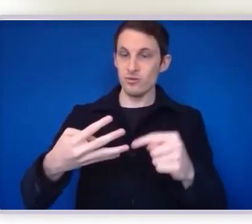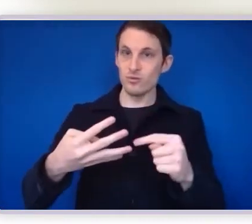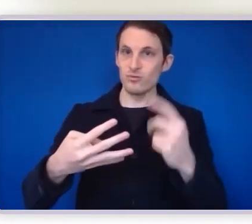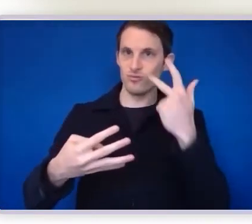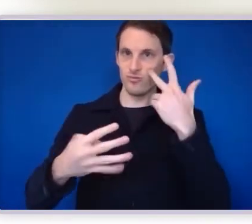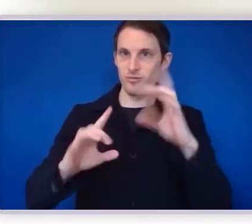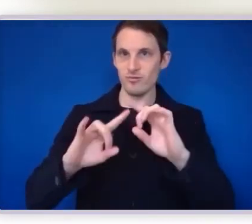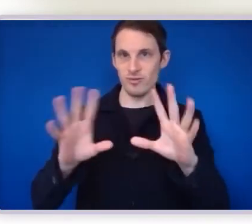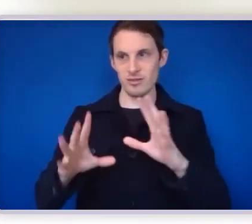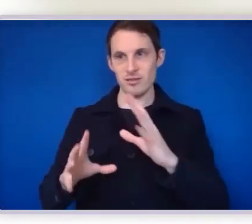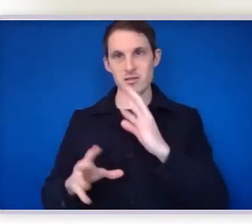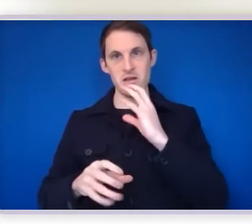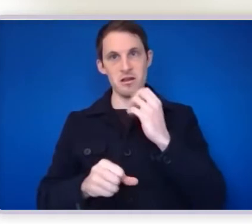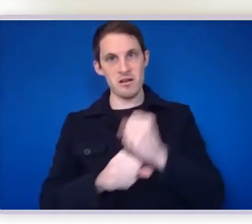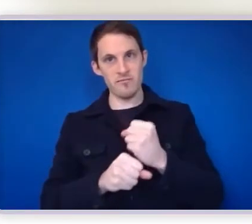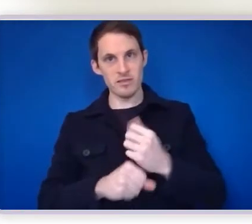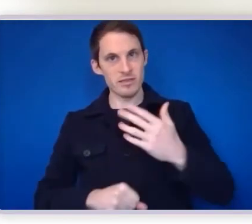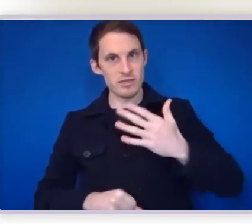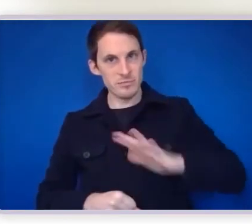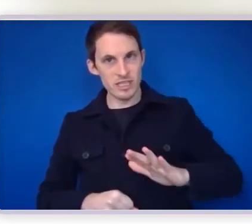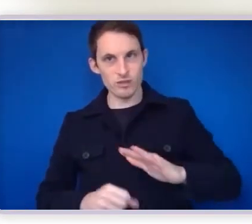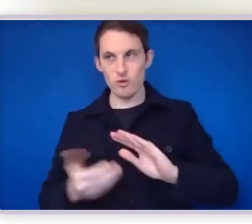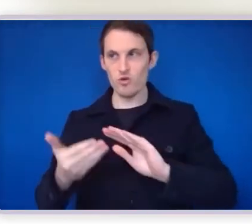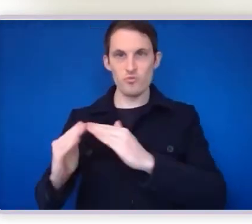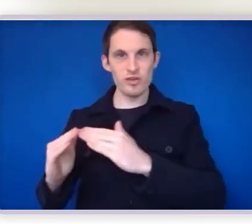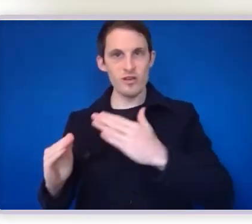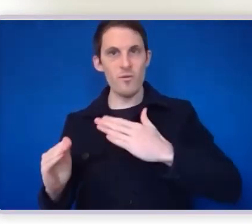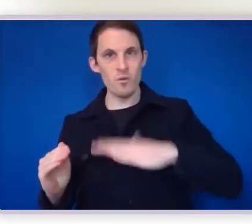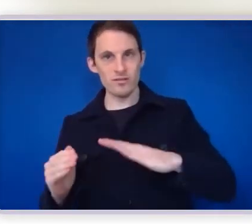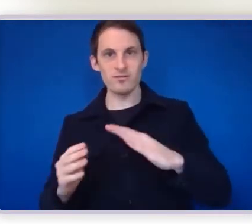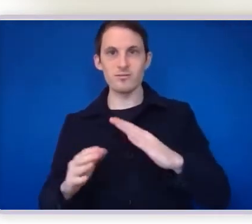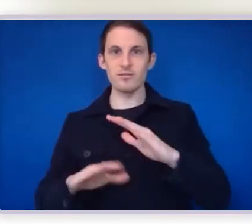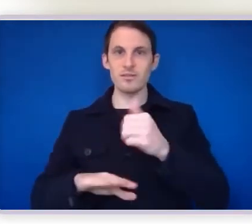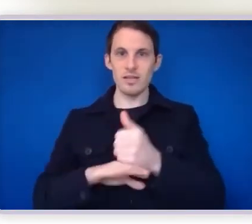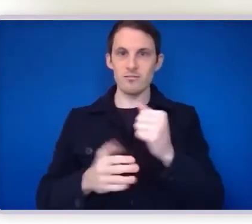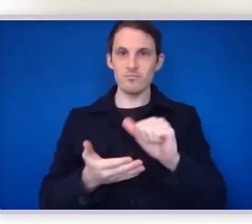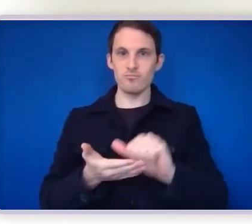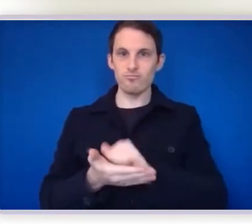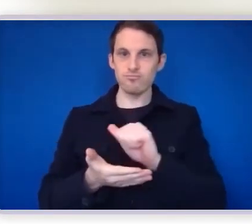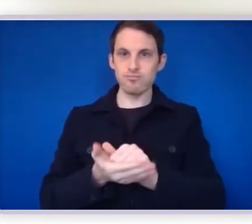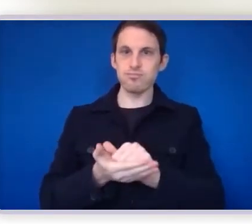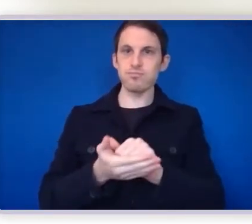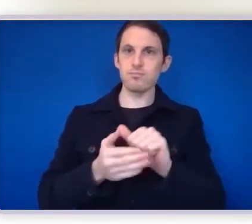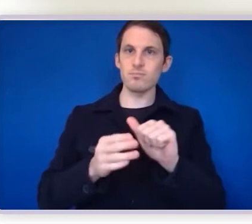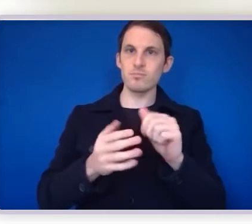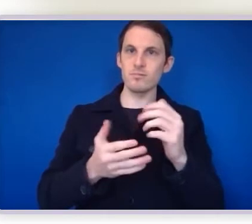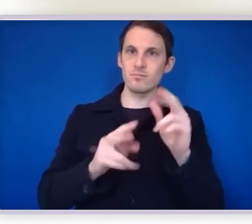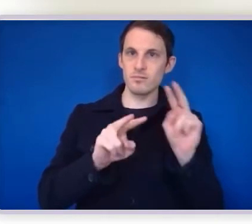expectations to create stronger safeguards and oversight to protect people with